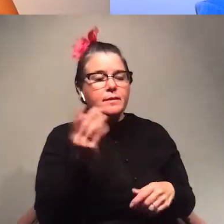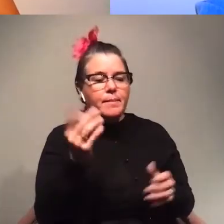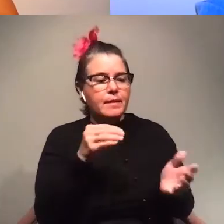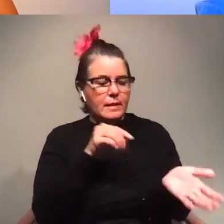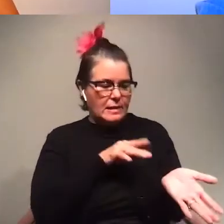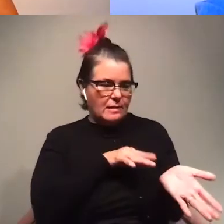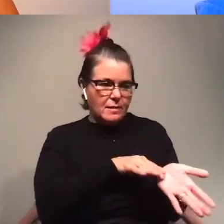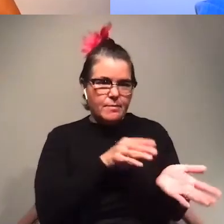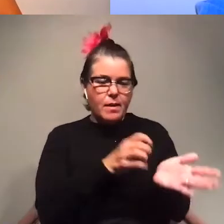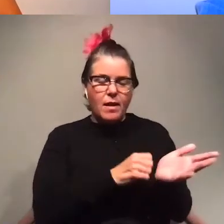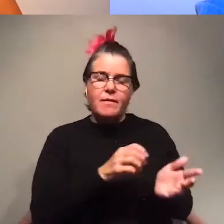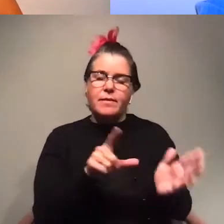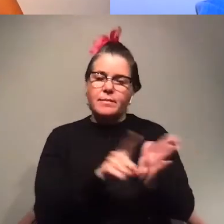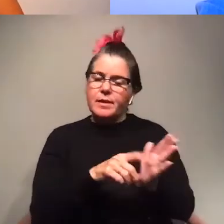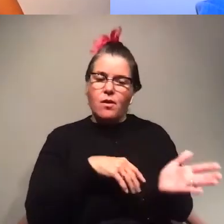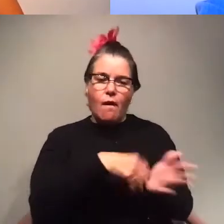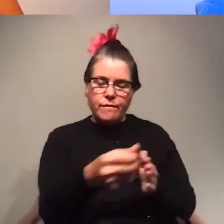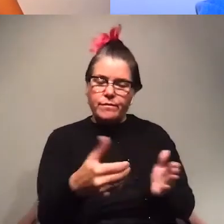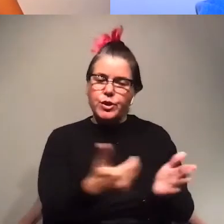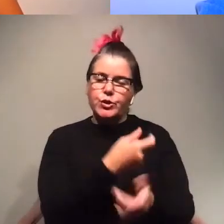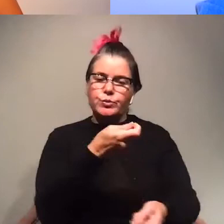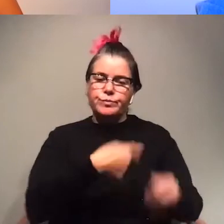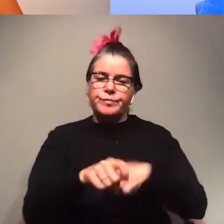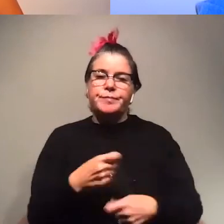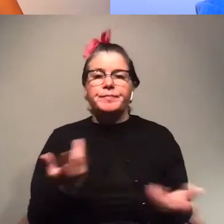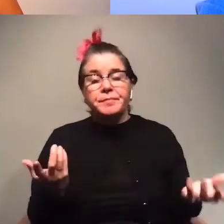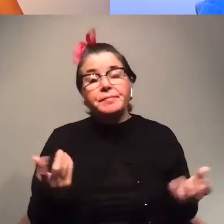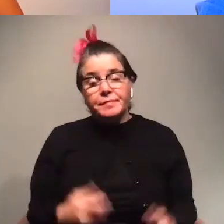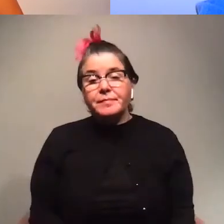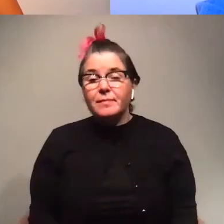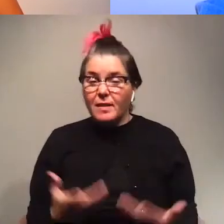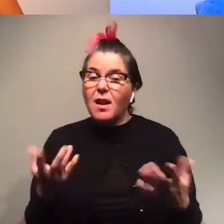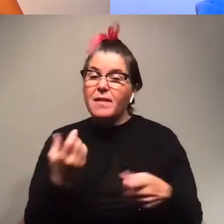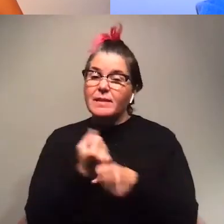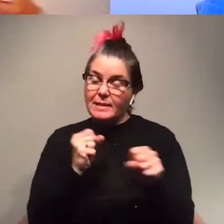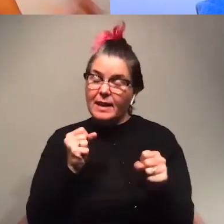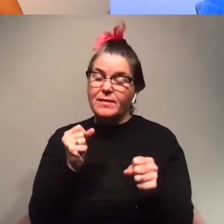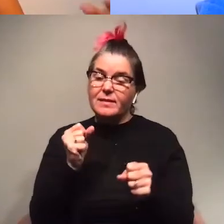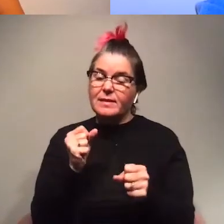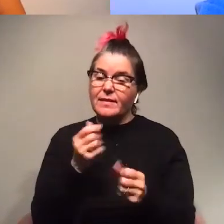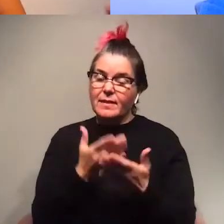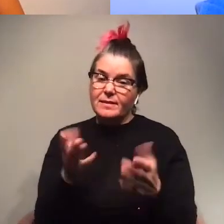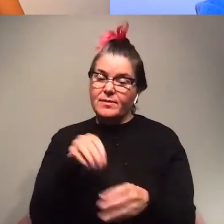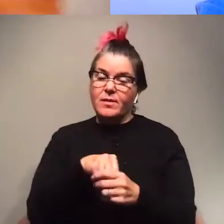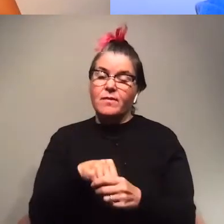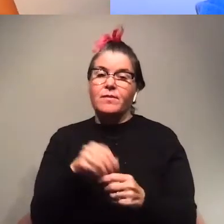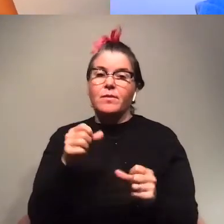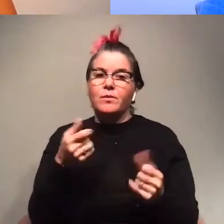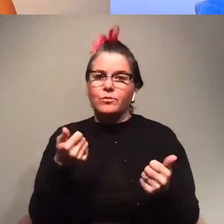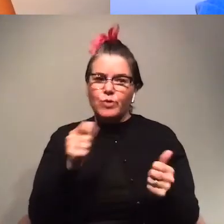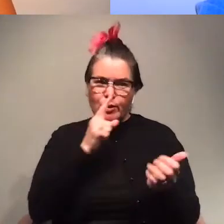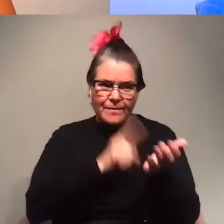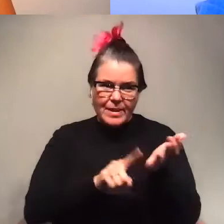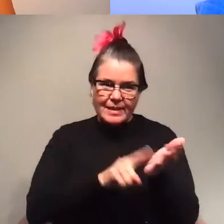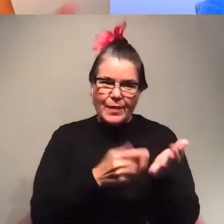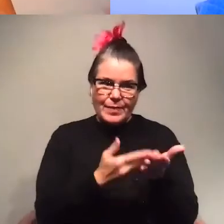immediately taking it off and putting a new glove on. So yeah, there's definitely a lot of safety aspects, because we're trying to investigate harmful things